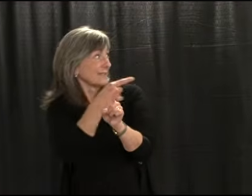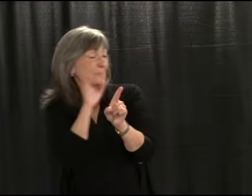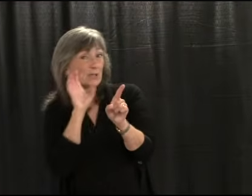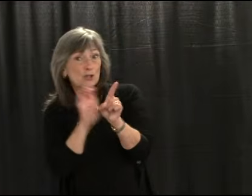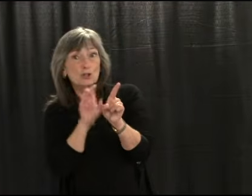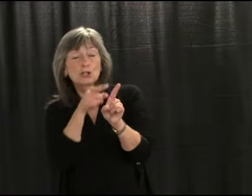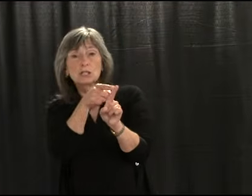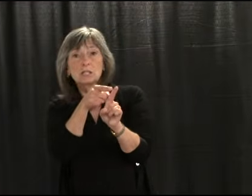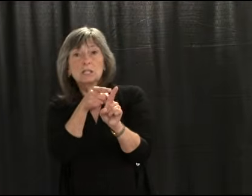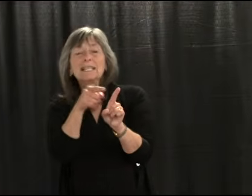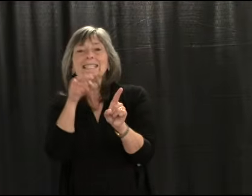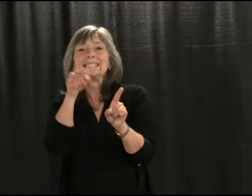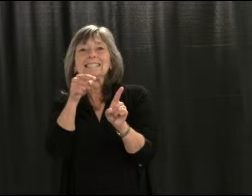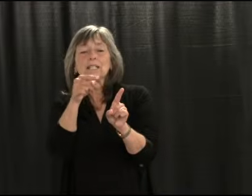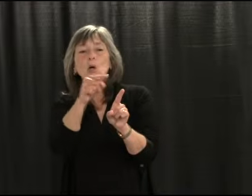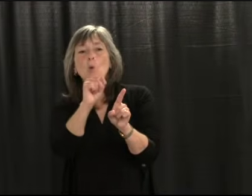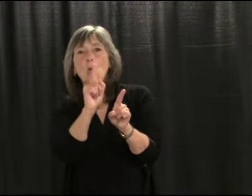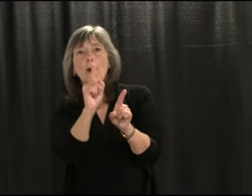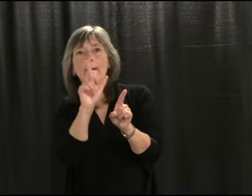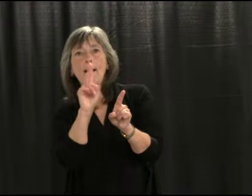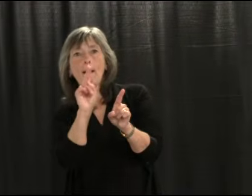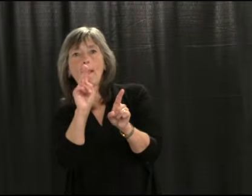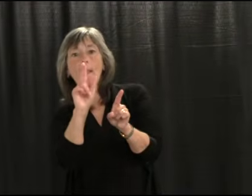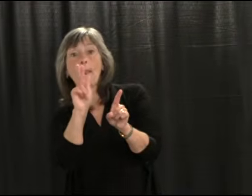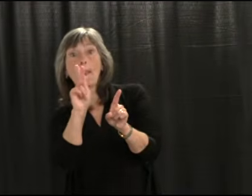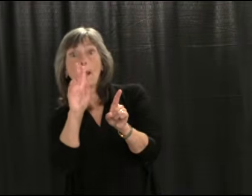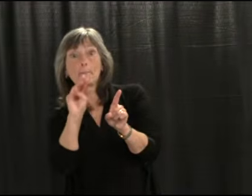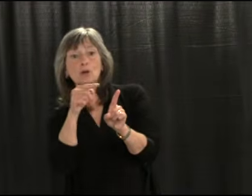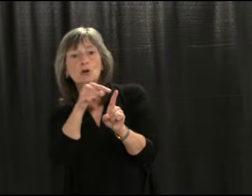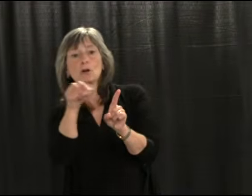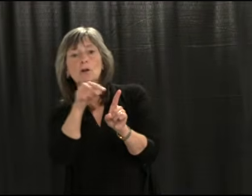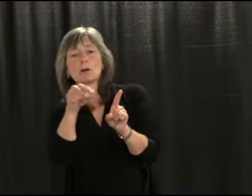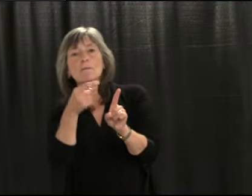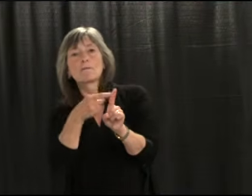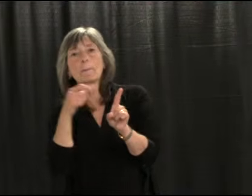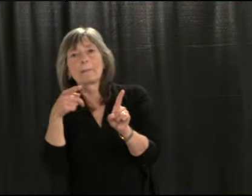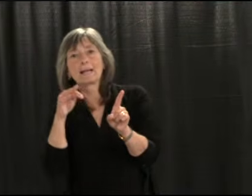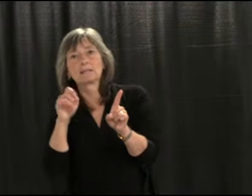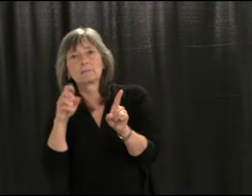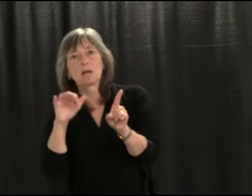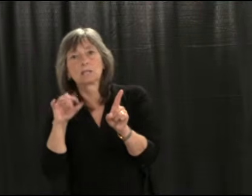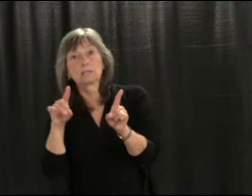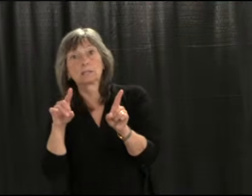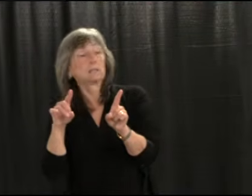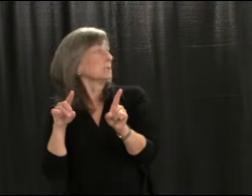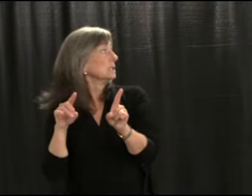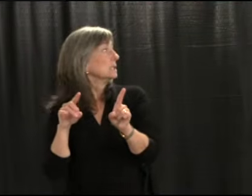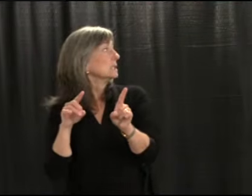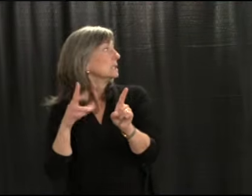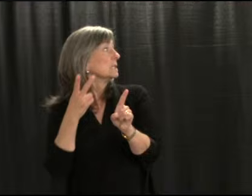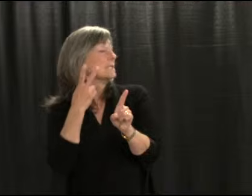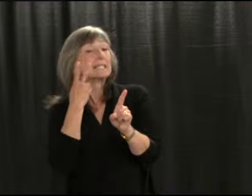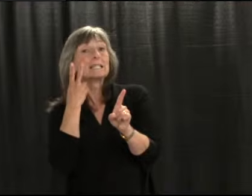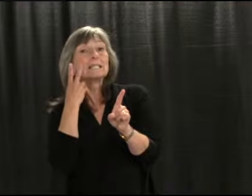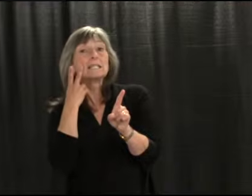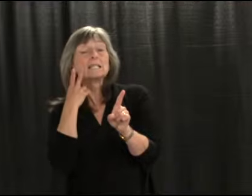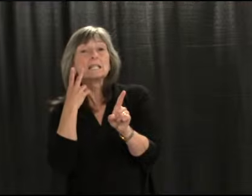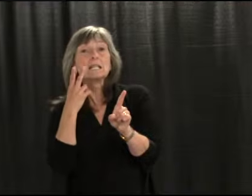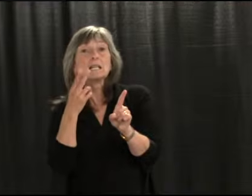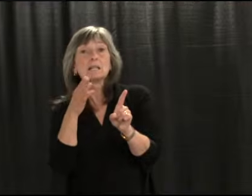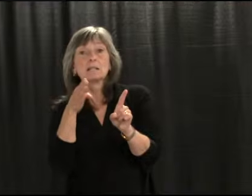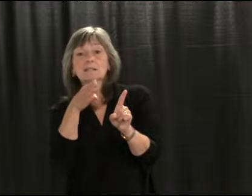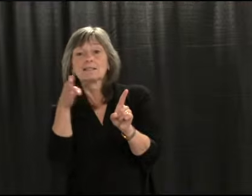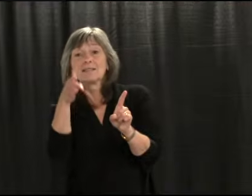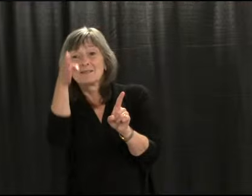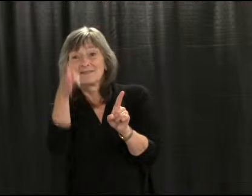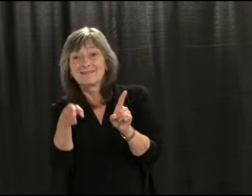talking about. So it's moving towards Paddy's Pond right now. The fire there, as you can see, the break there on the page